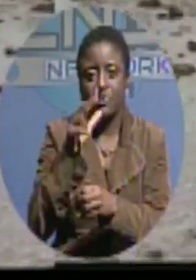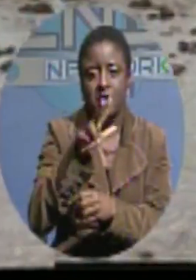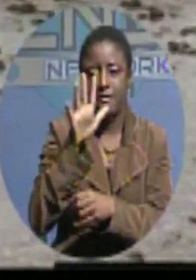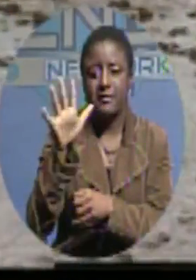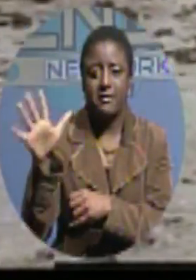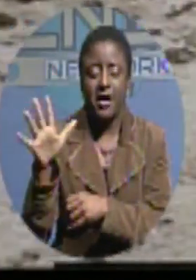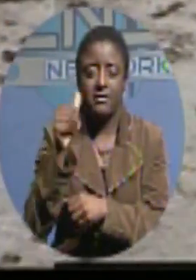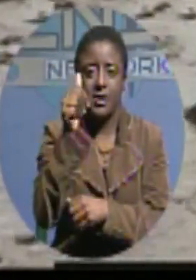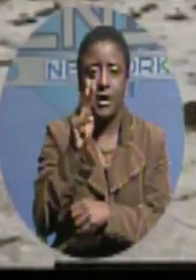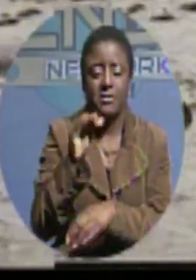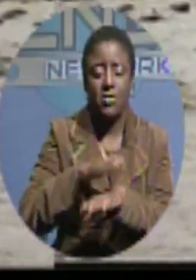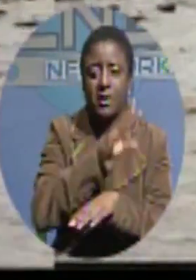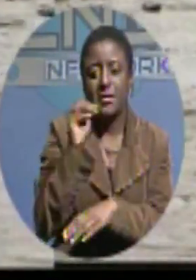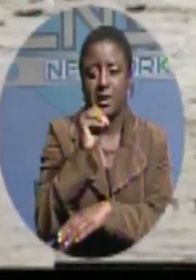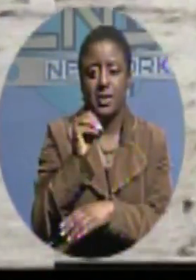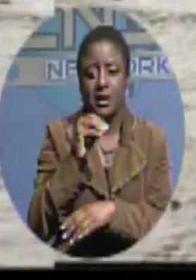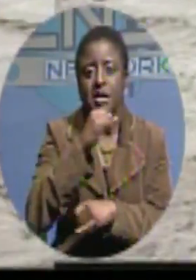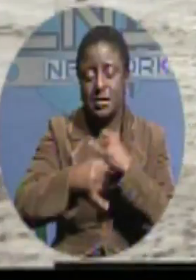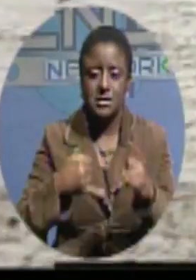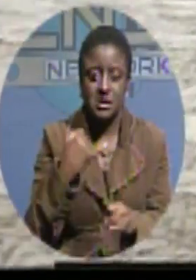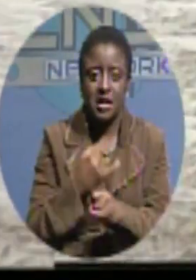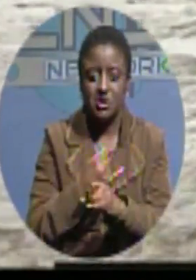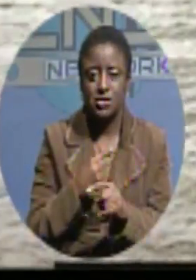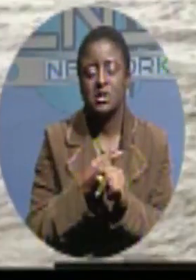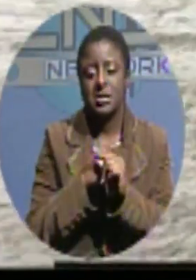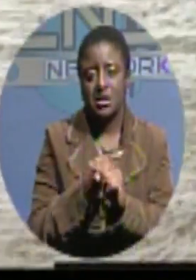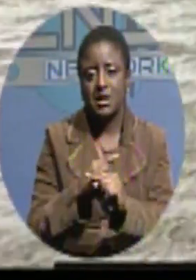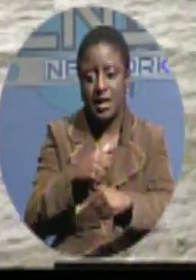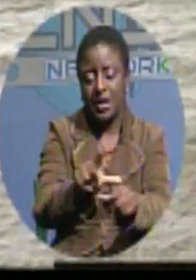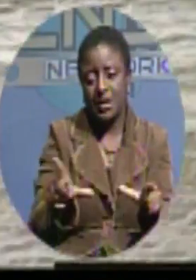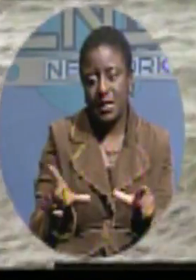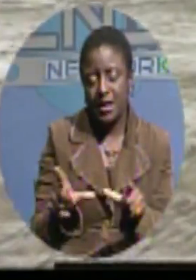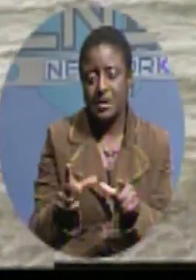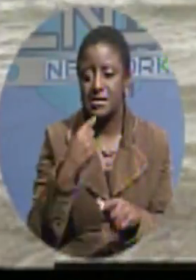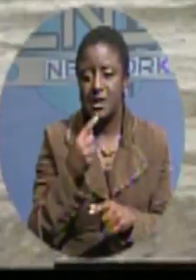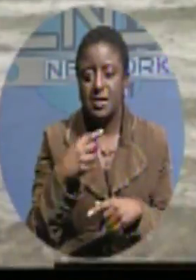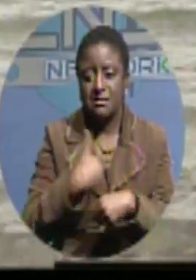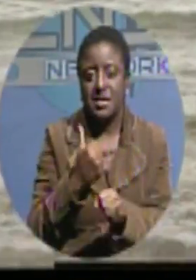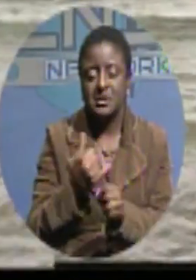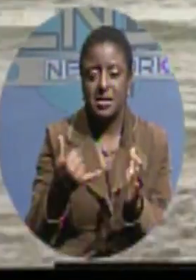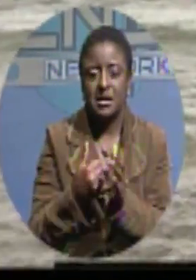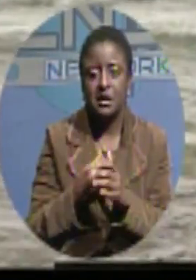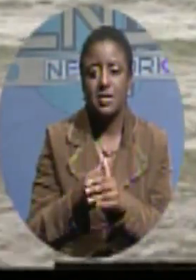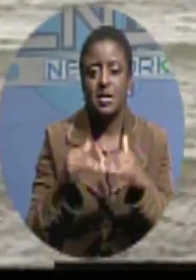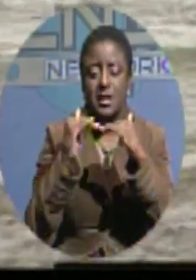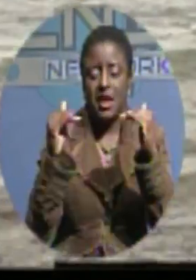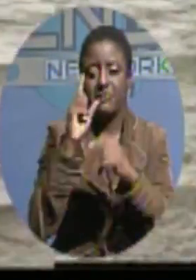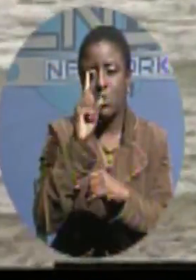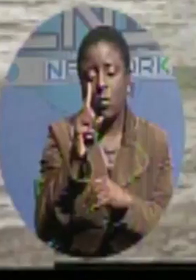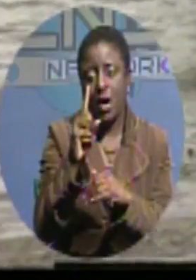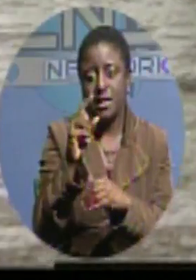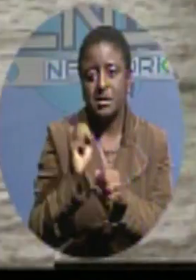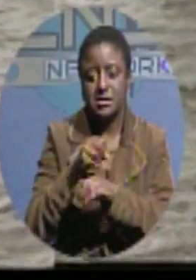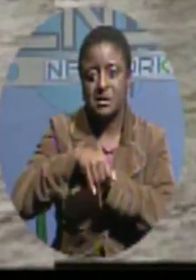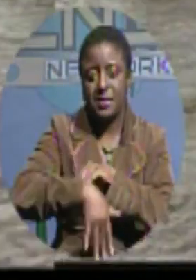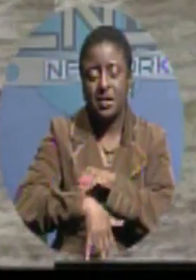And when you look at international guidelines, they say that would make it a Tier 1 spill, the lowest categorization. If